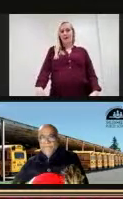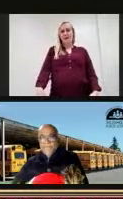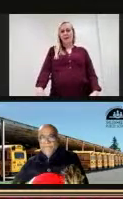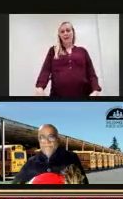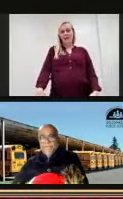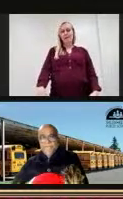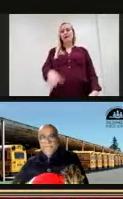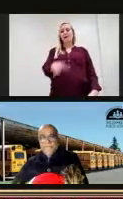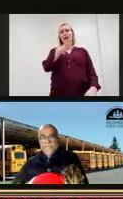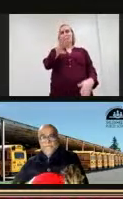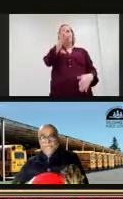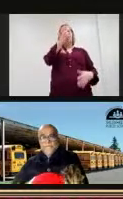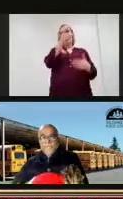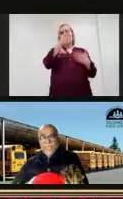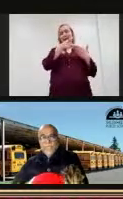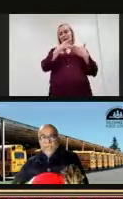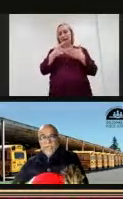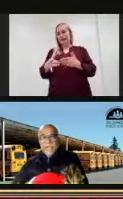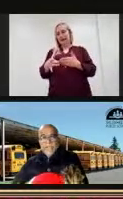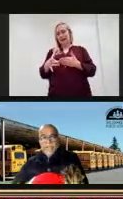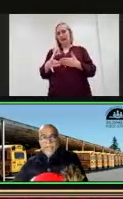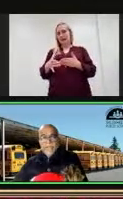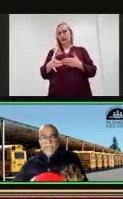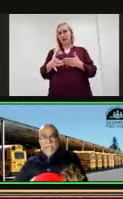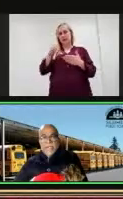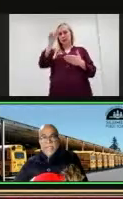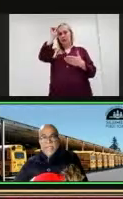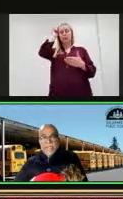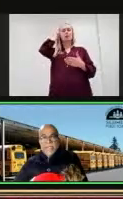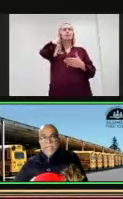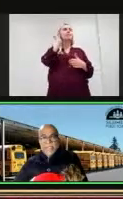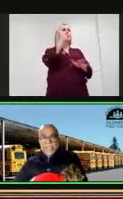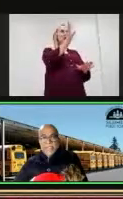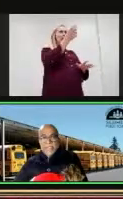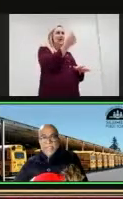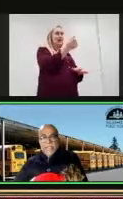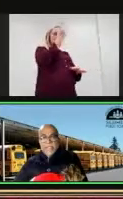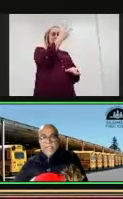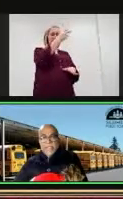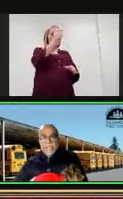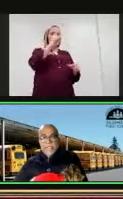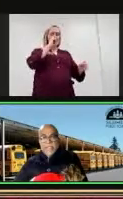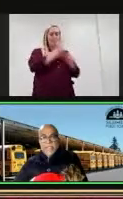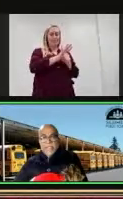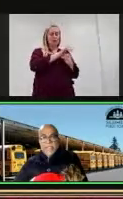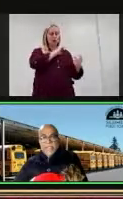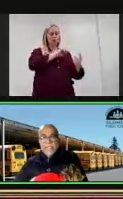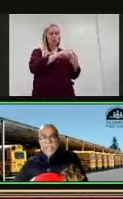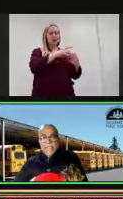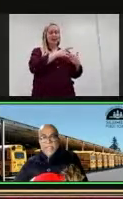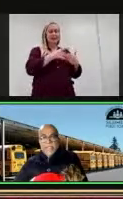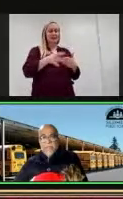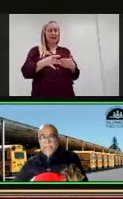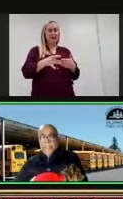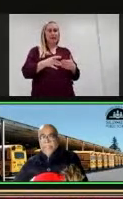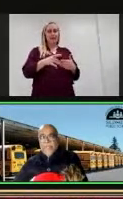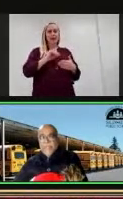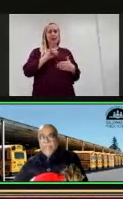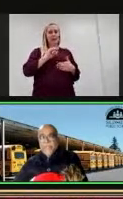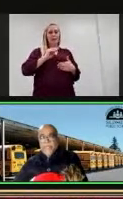Understand and lead the unique instructional needs. No, understand and commit to leading implementation of